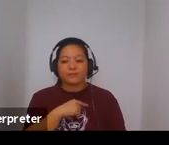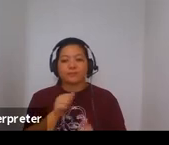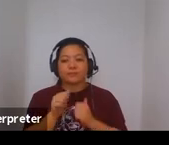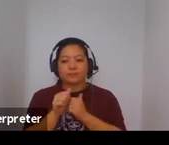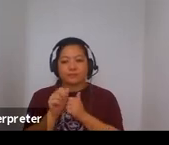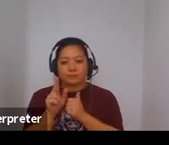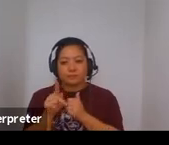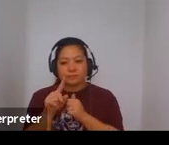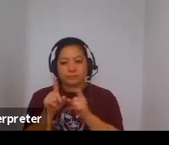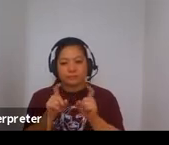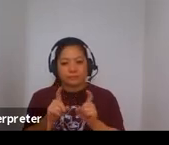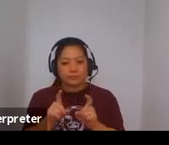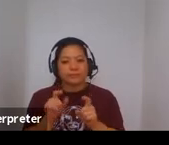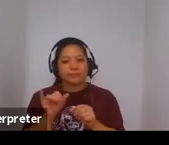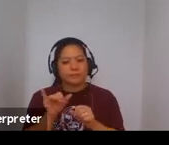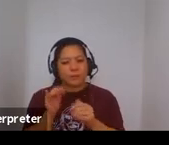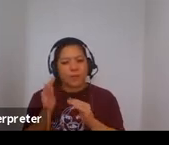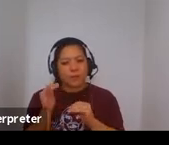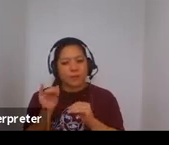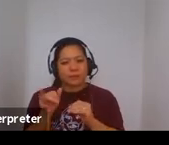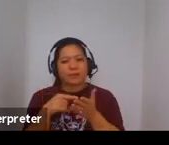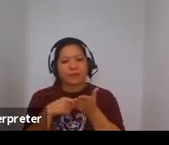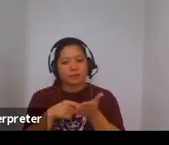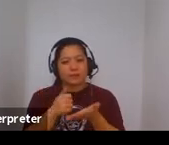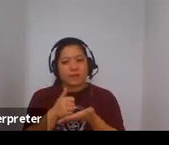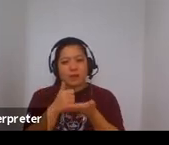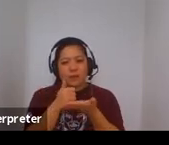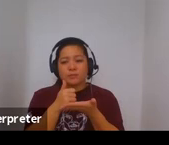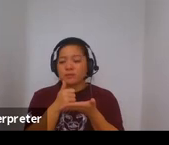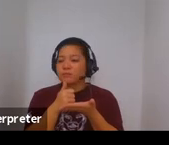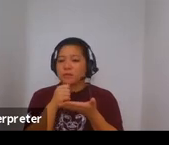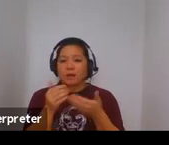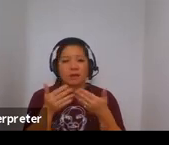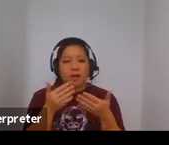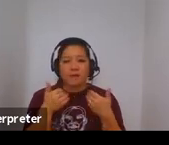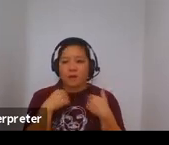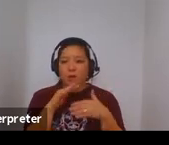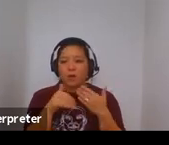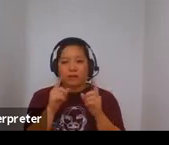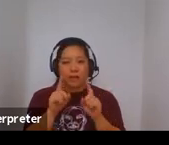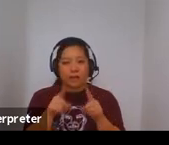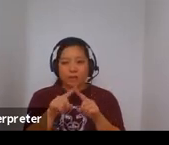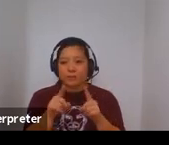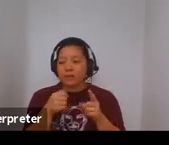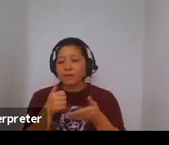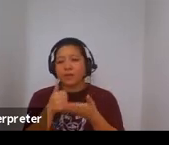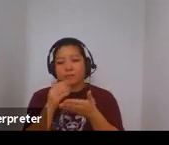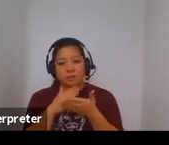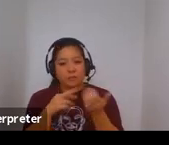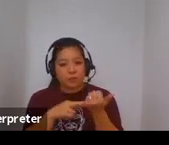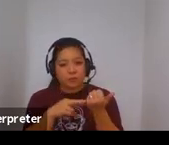questions too, because I'm hoping that this helps. Although I don't have all the answers, I hope I can point you towards some